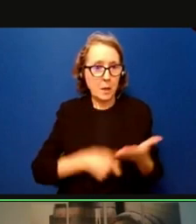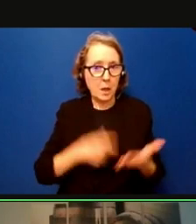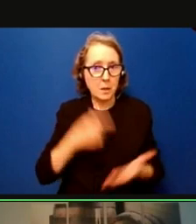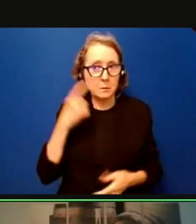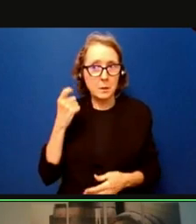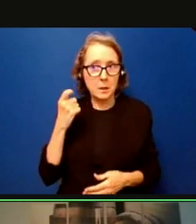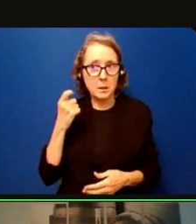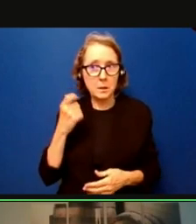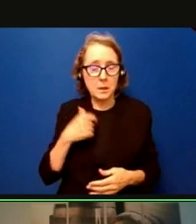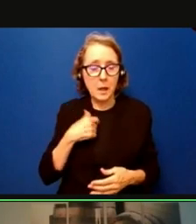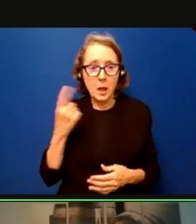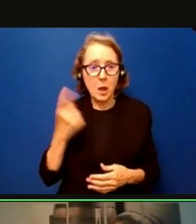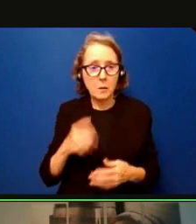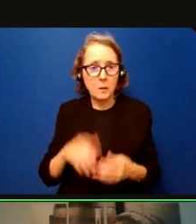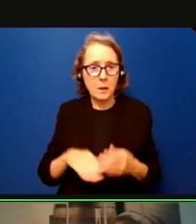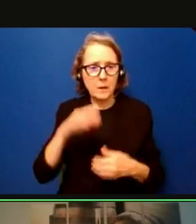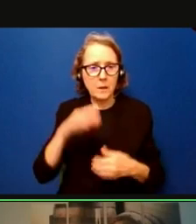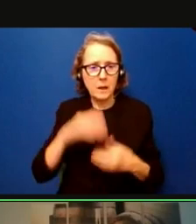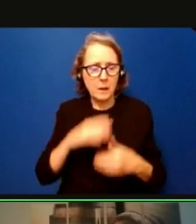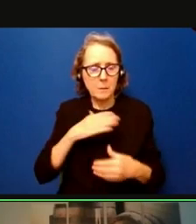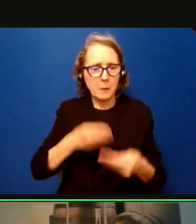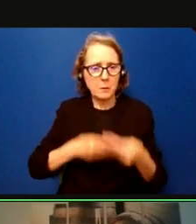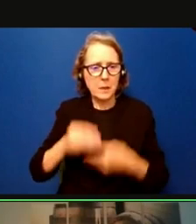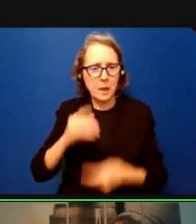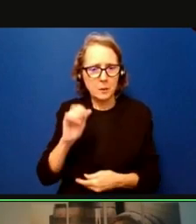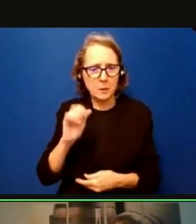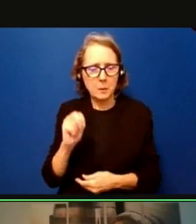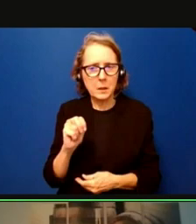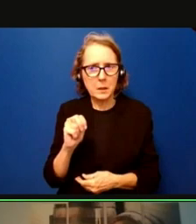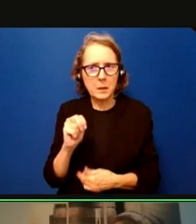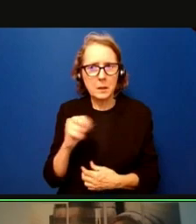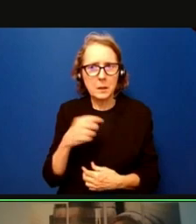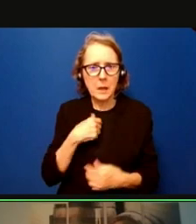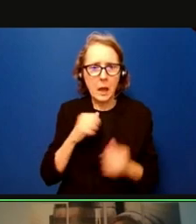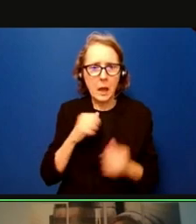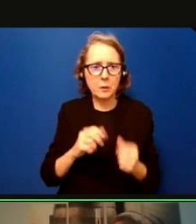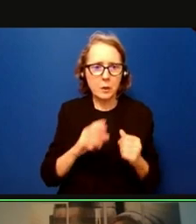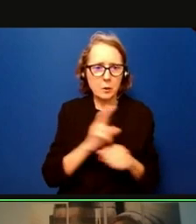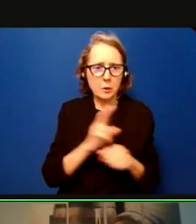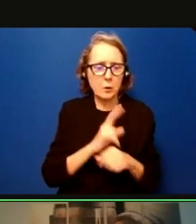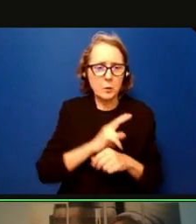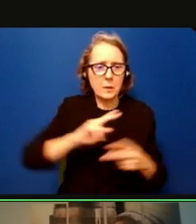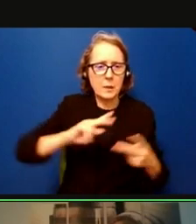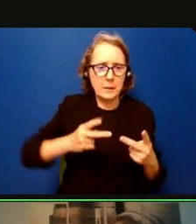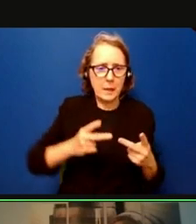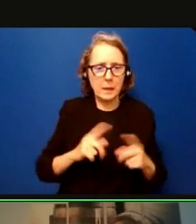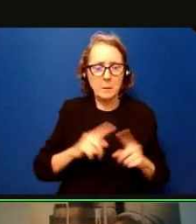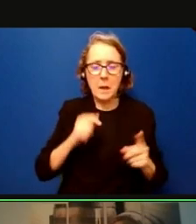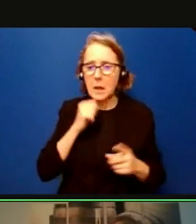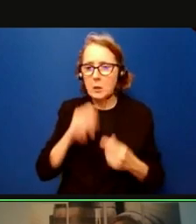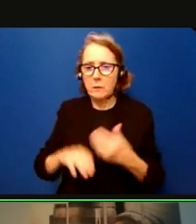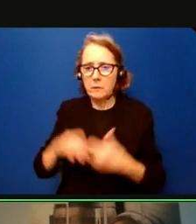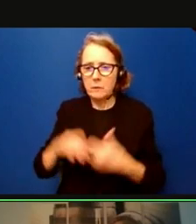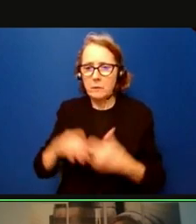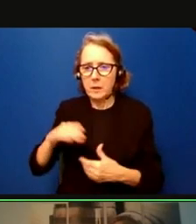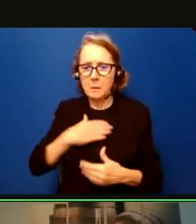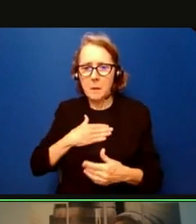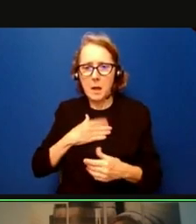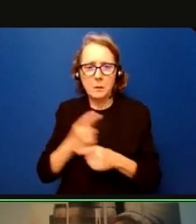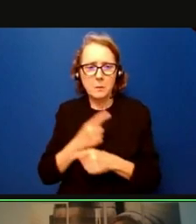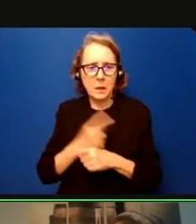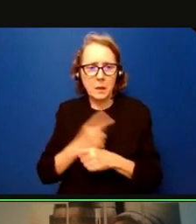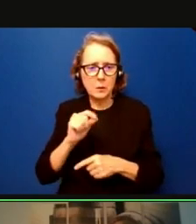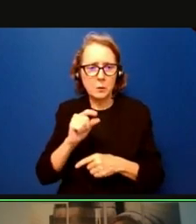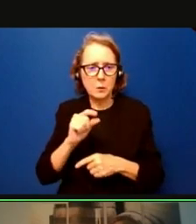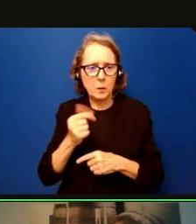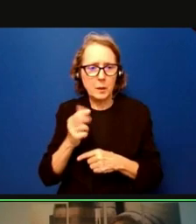because I always fill up my recycle bin. I could really use another one, but I don't fill up my my regular 20